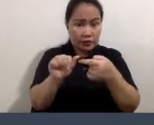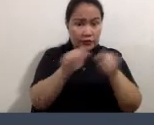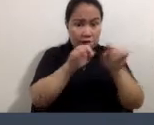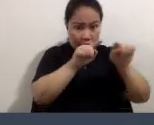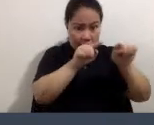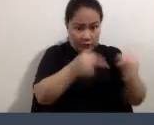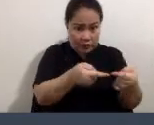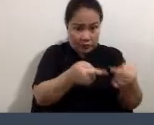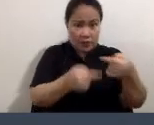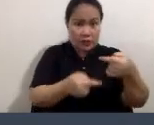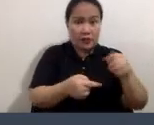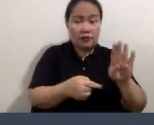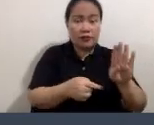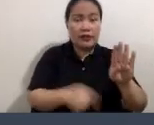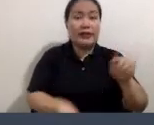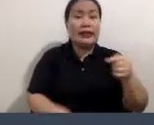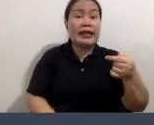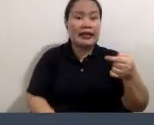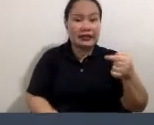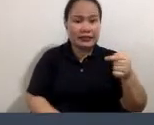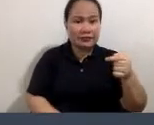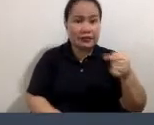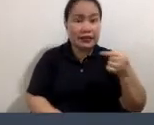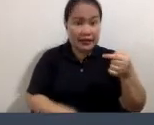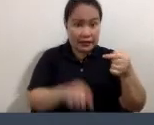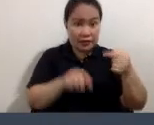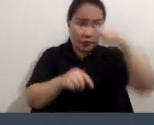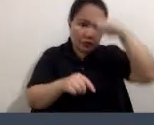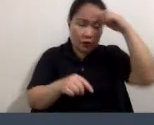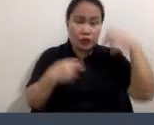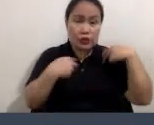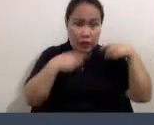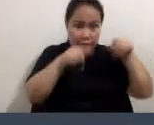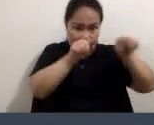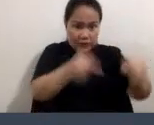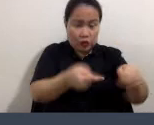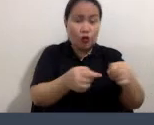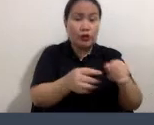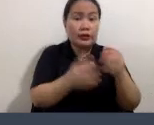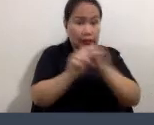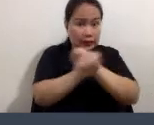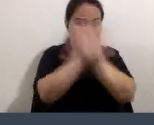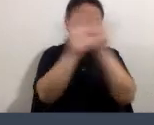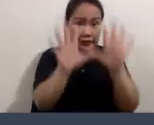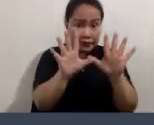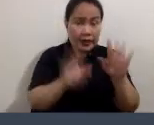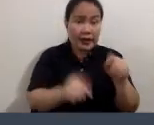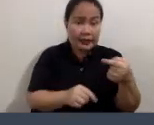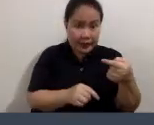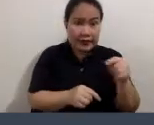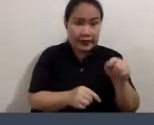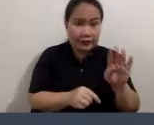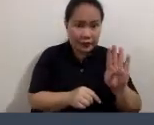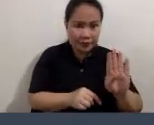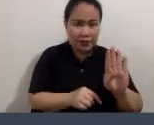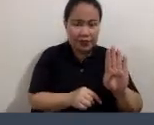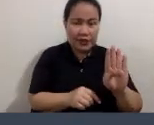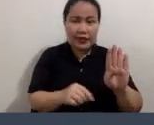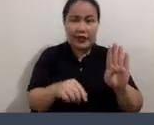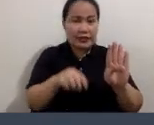So, malalaman natin na negative yung subtrahend natin kapag naka-enclose siya sa parenthesis kasi hindi siya pwedeng itabi dun